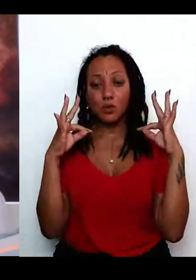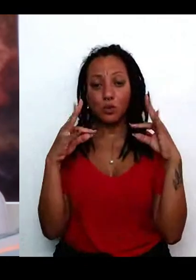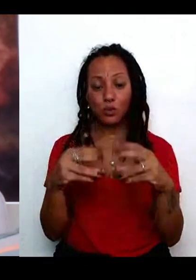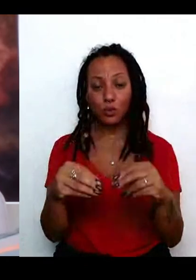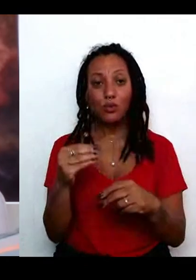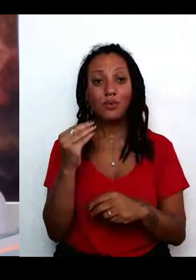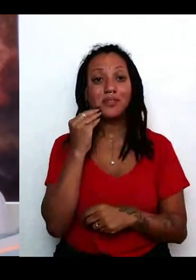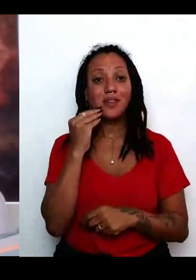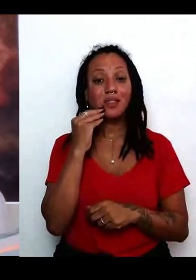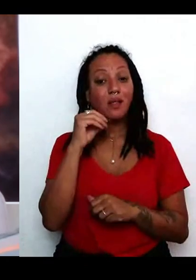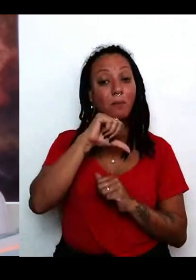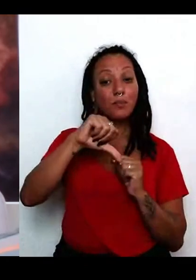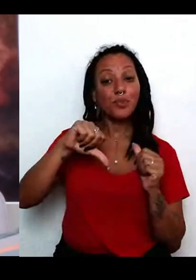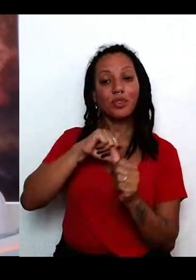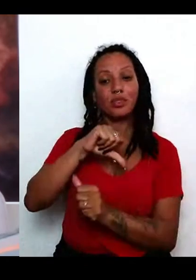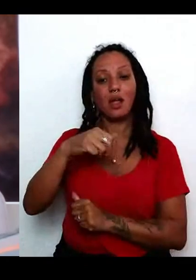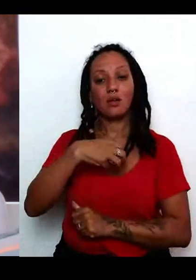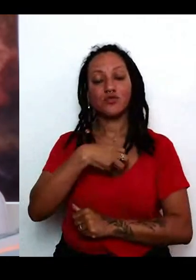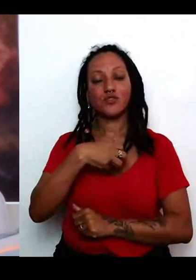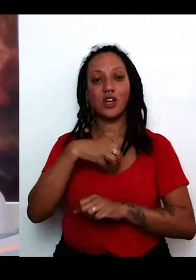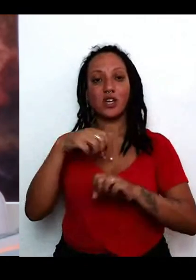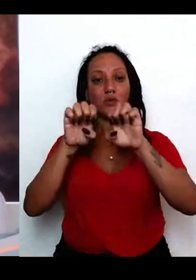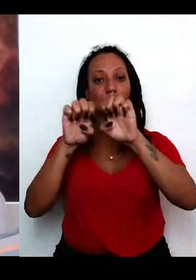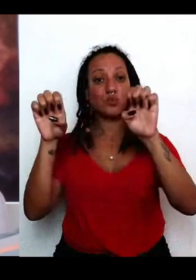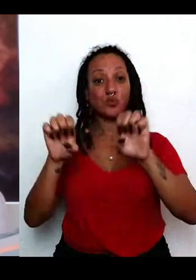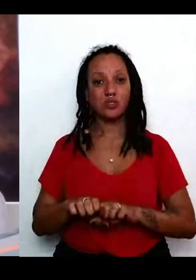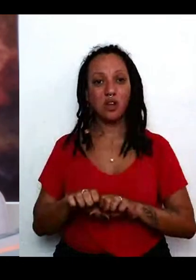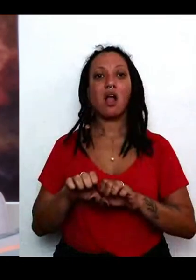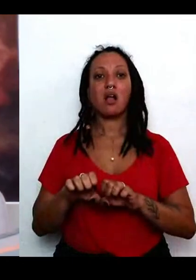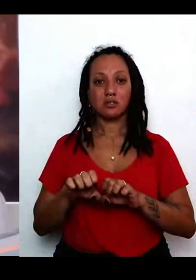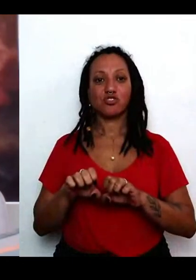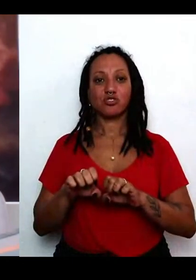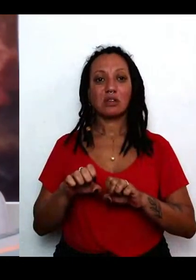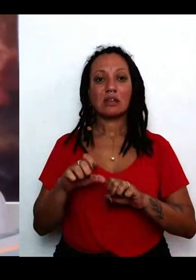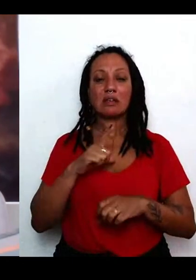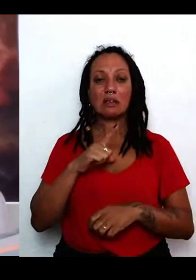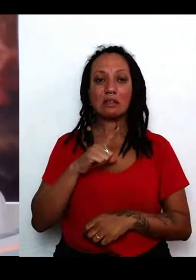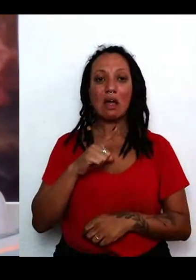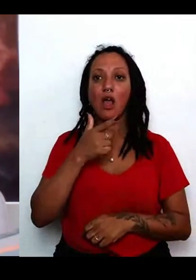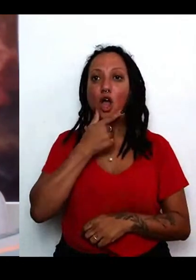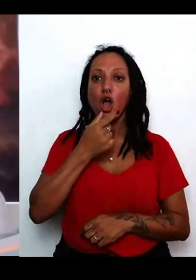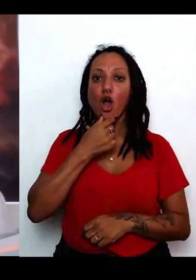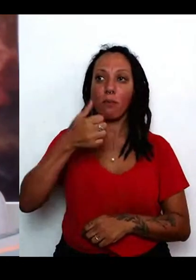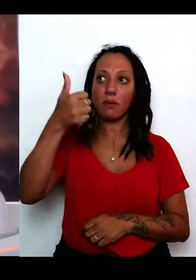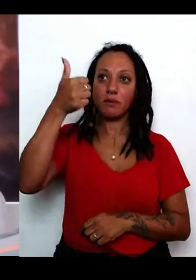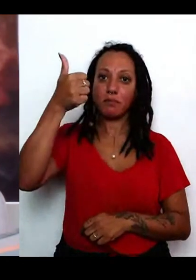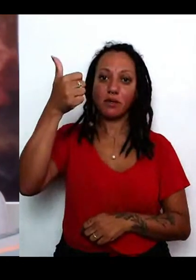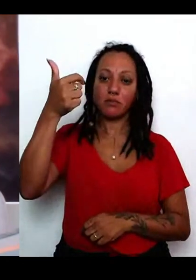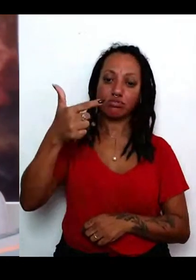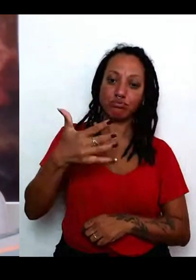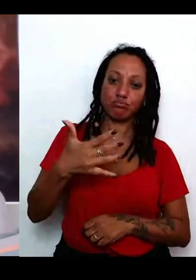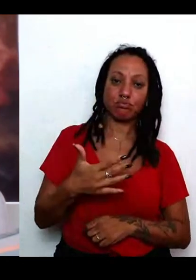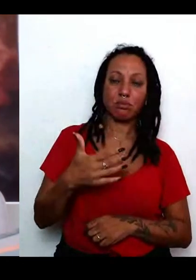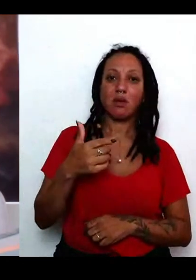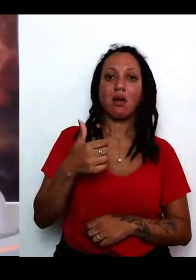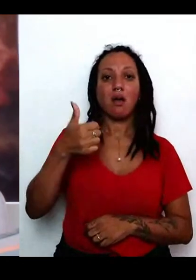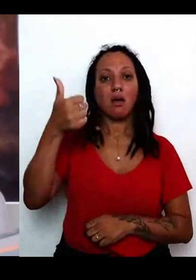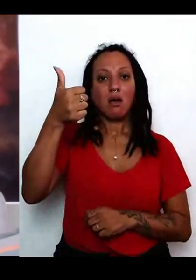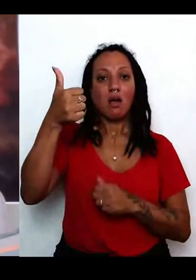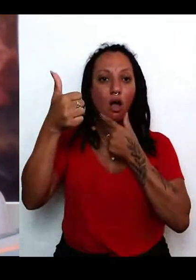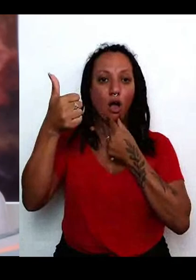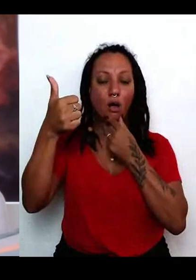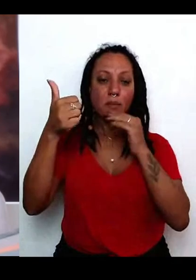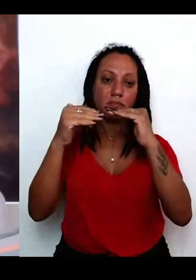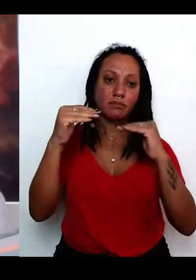structure where men are over women women are over creatures creature you know it's